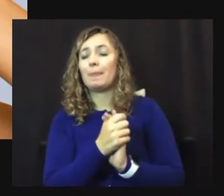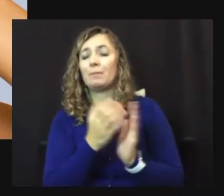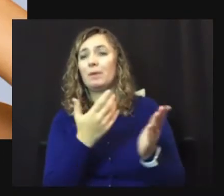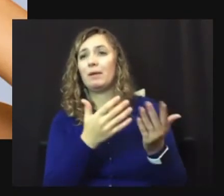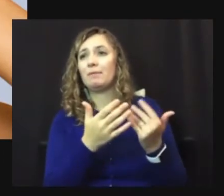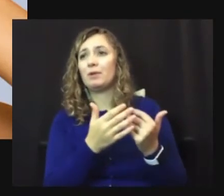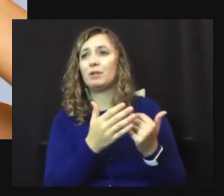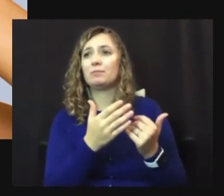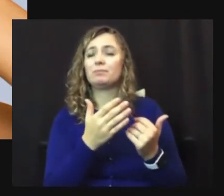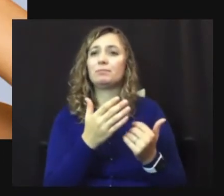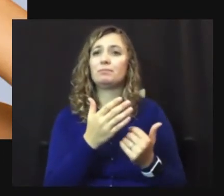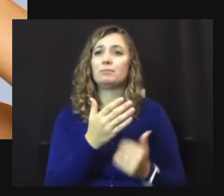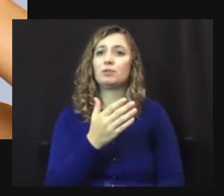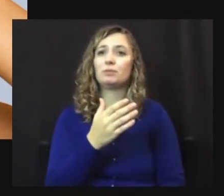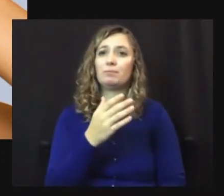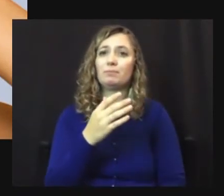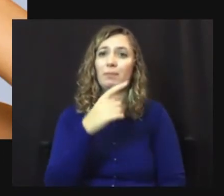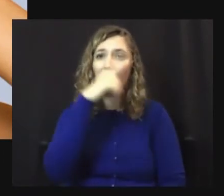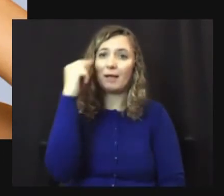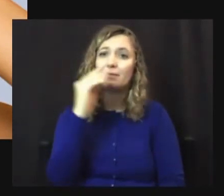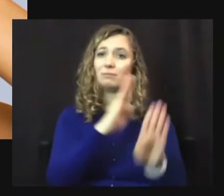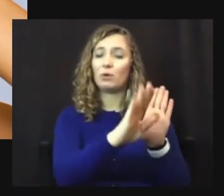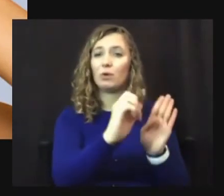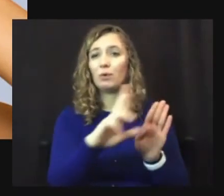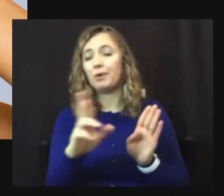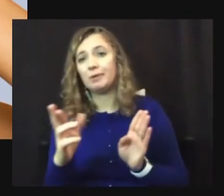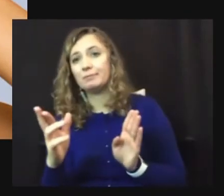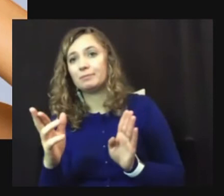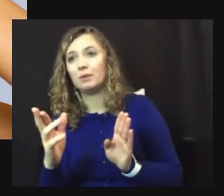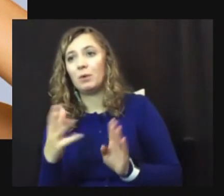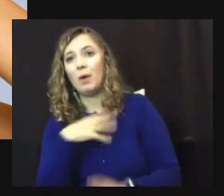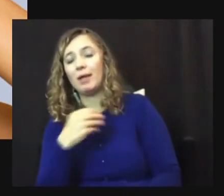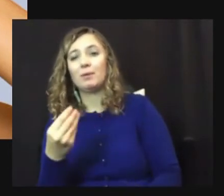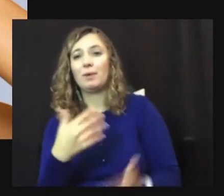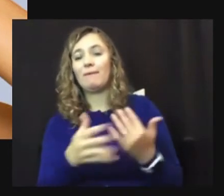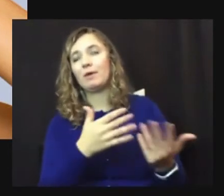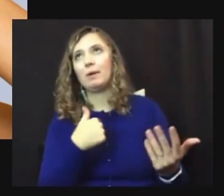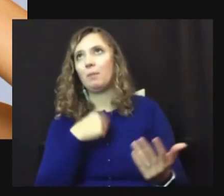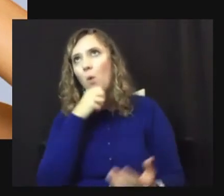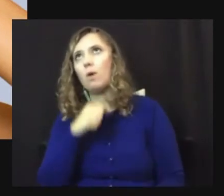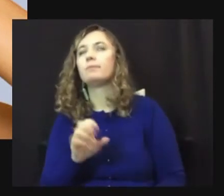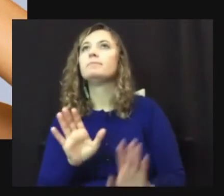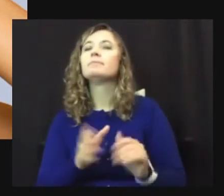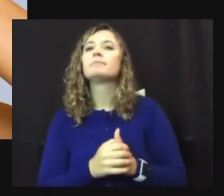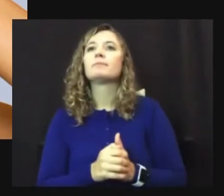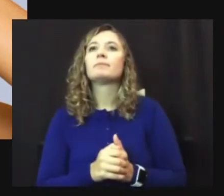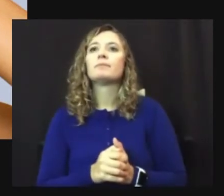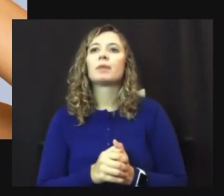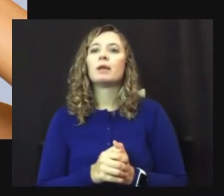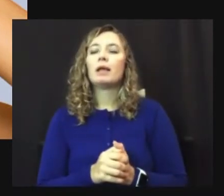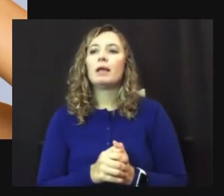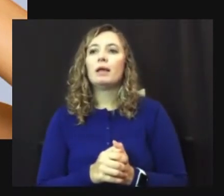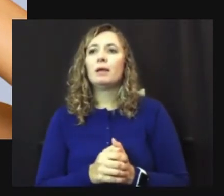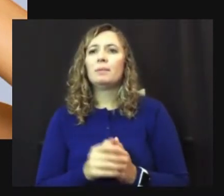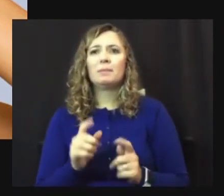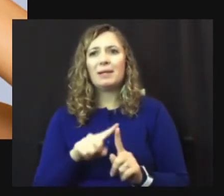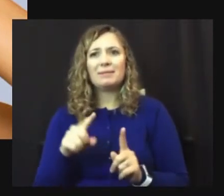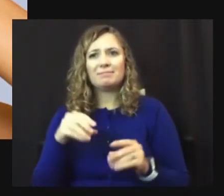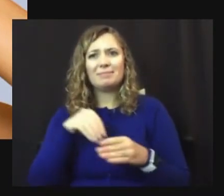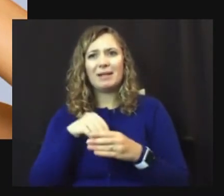old. In a classroom, you just wouldn't do that. That's horrible, right? You